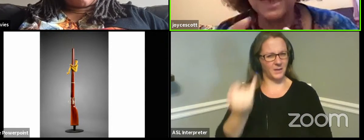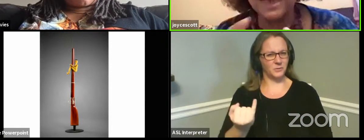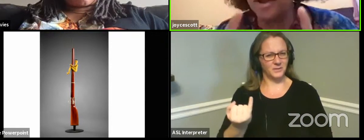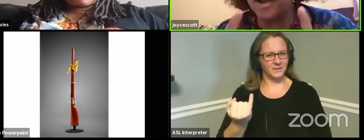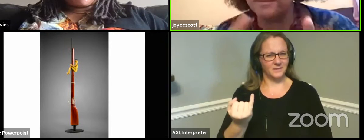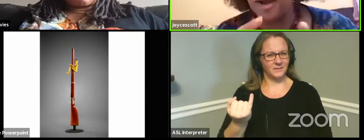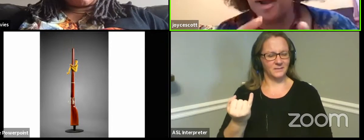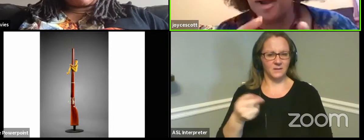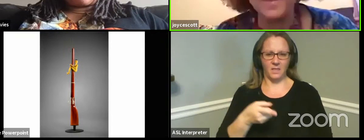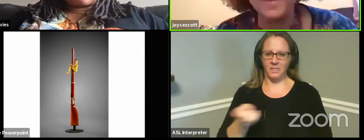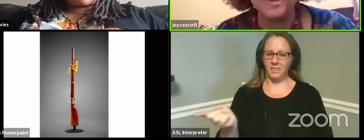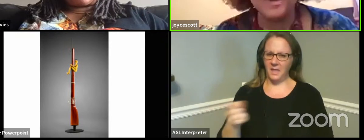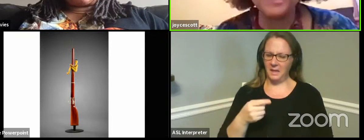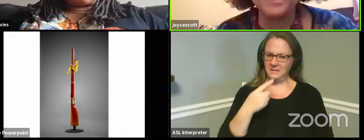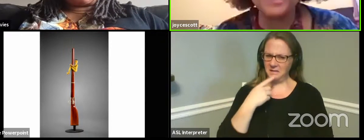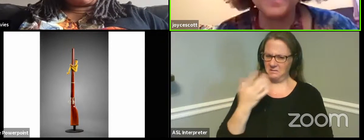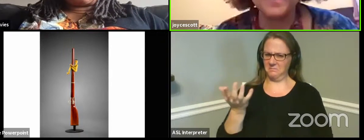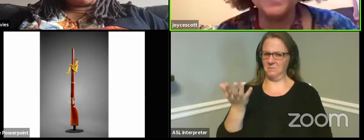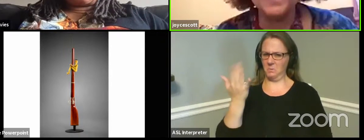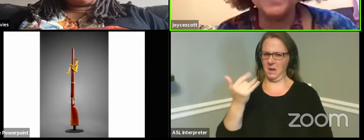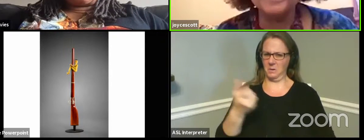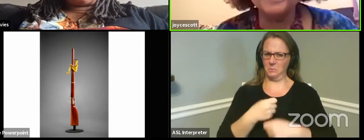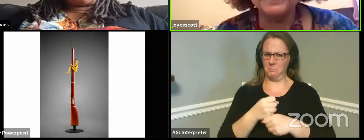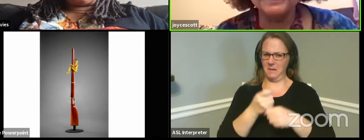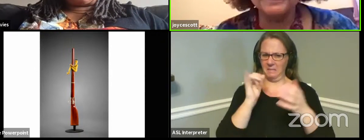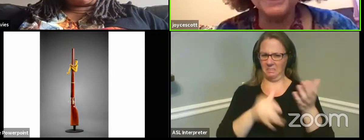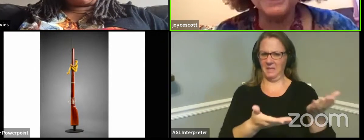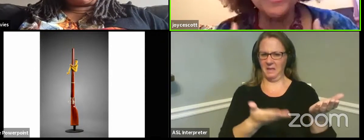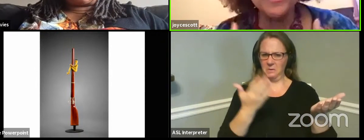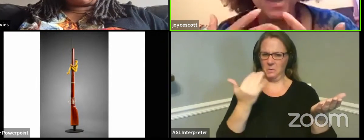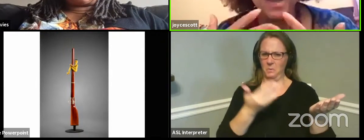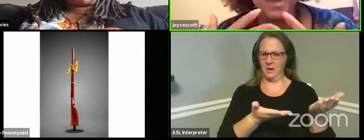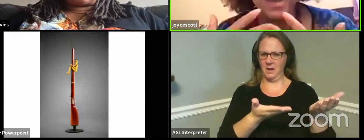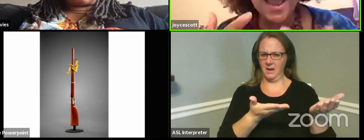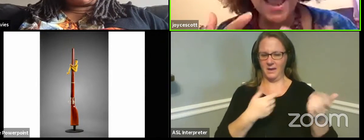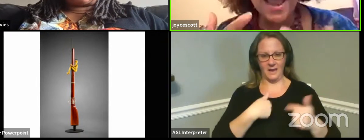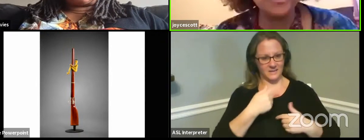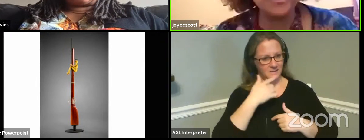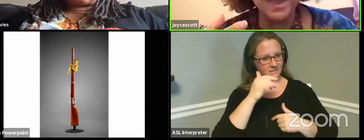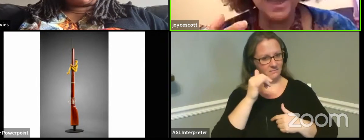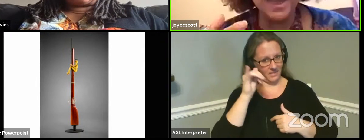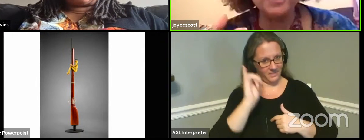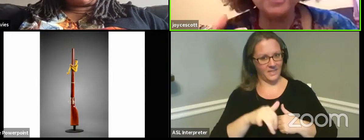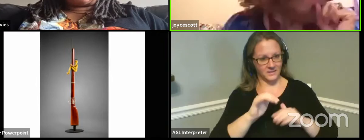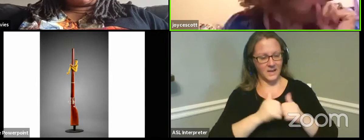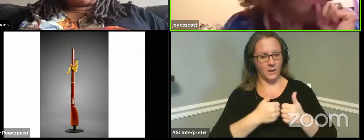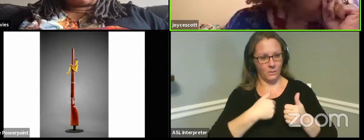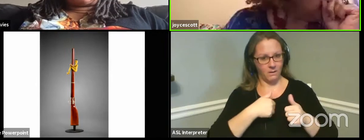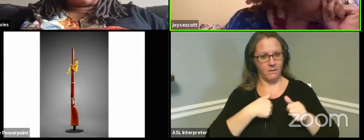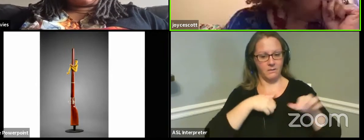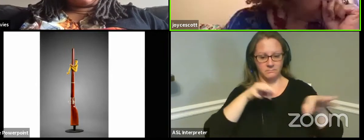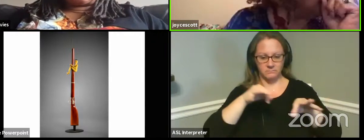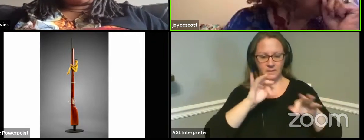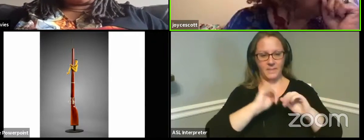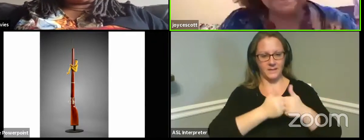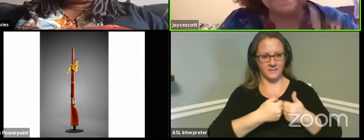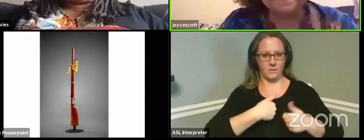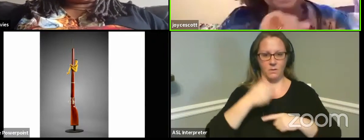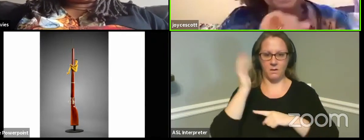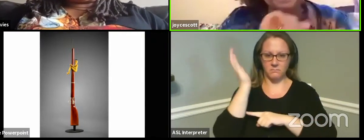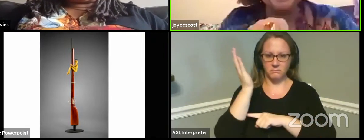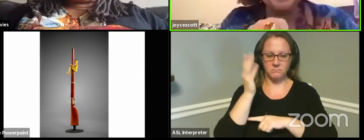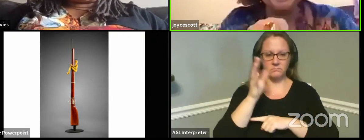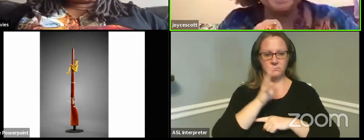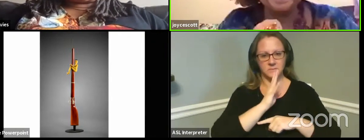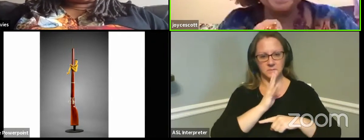They talked about why this. Because it's my practice, it's the way I speak.